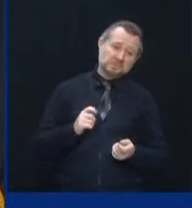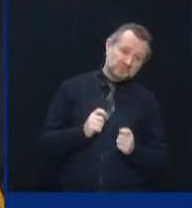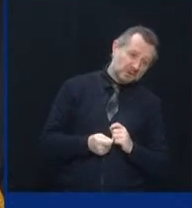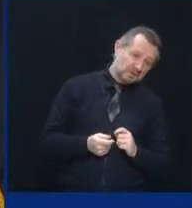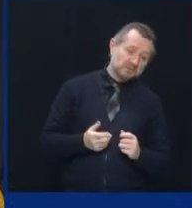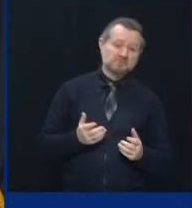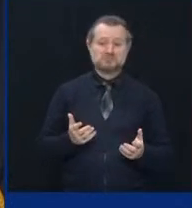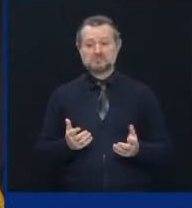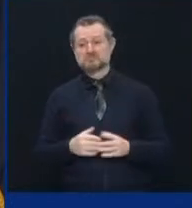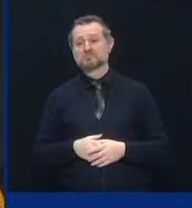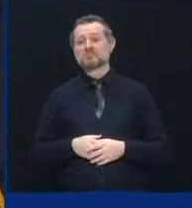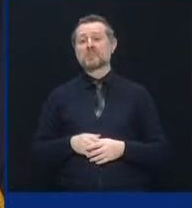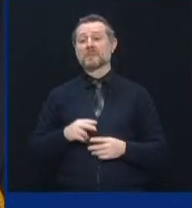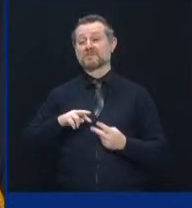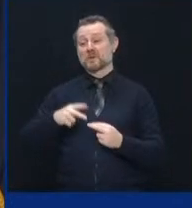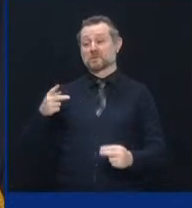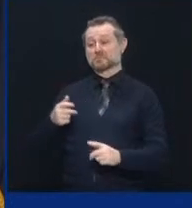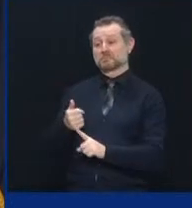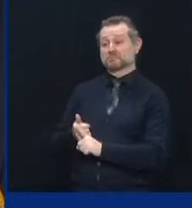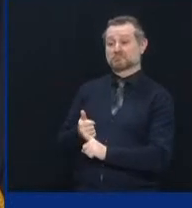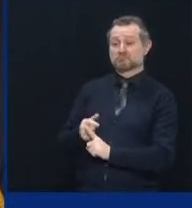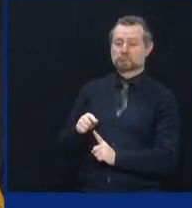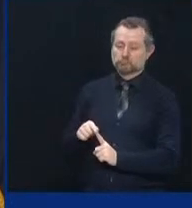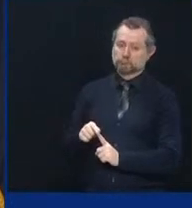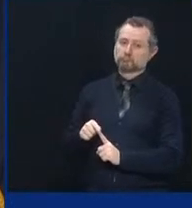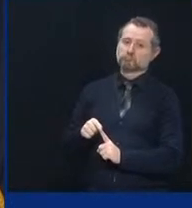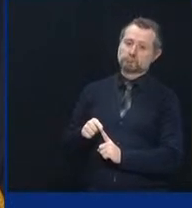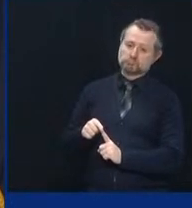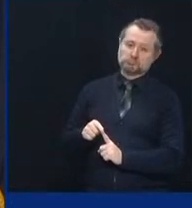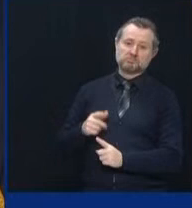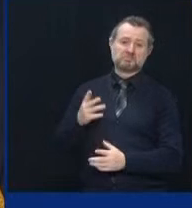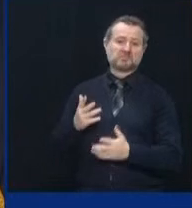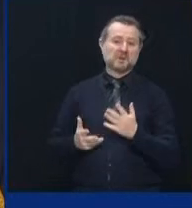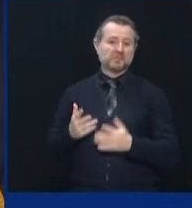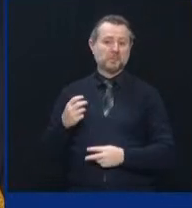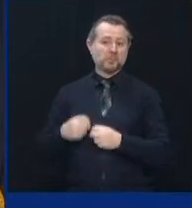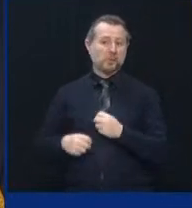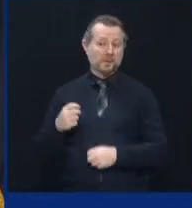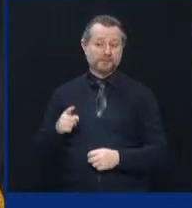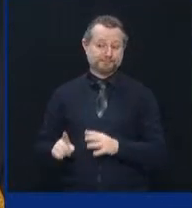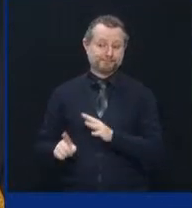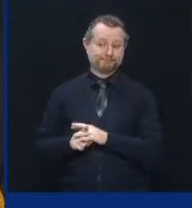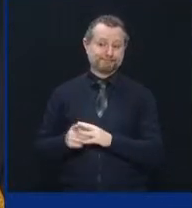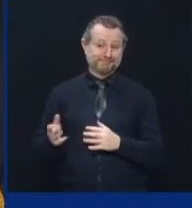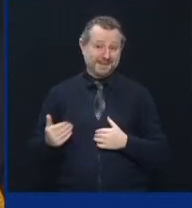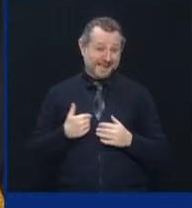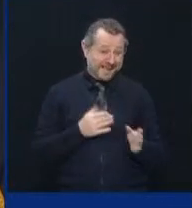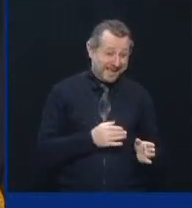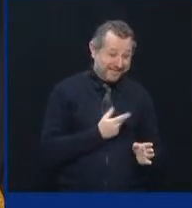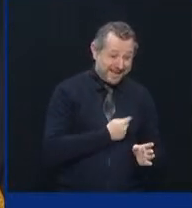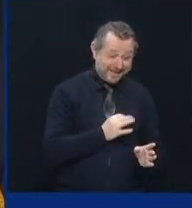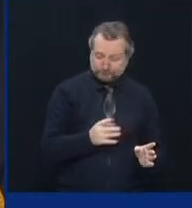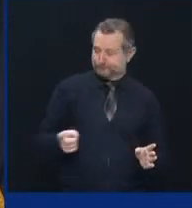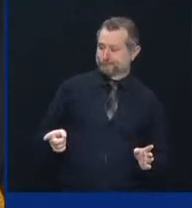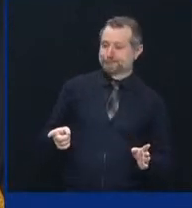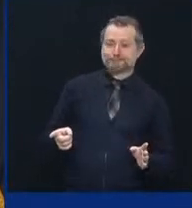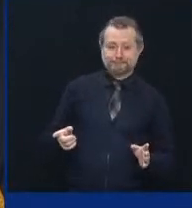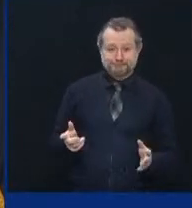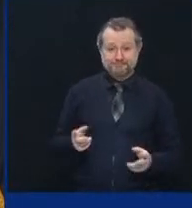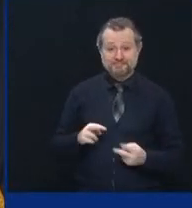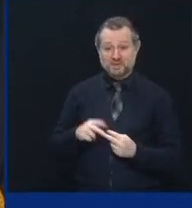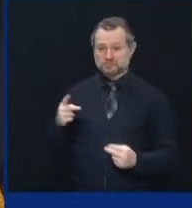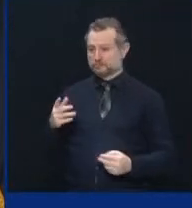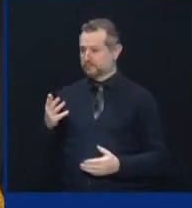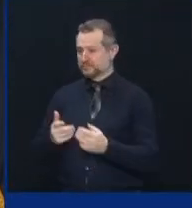The variant may wind up being a problem. Yes, the variant may wind up being a